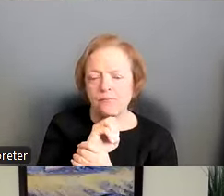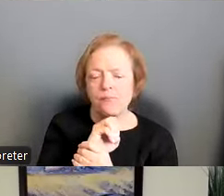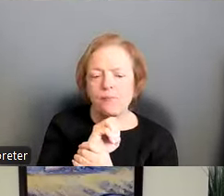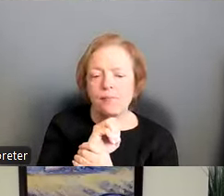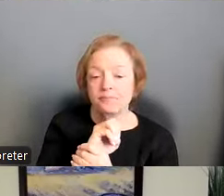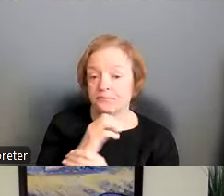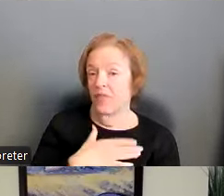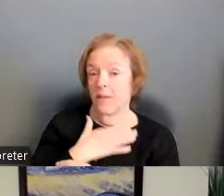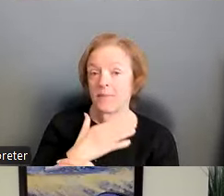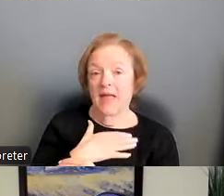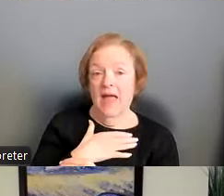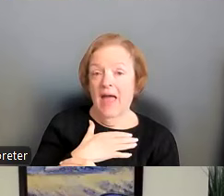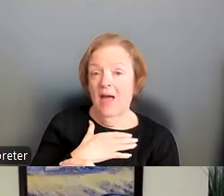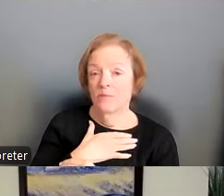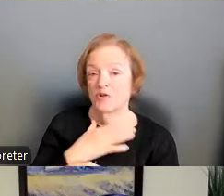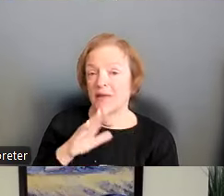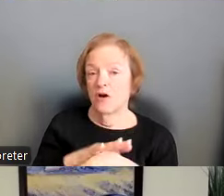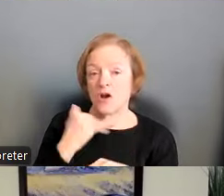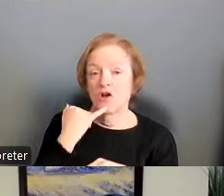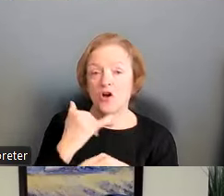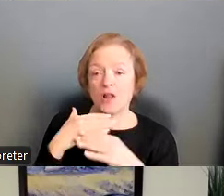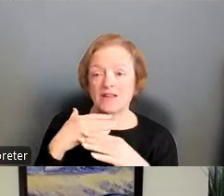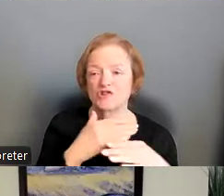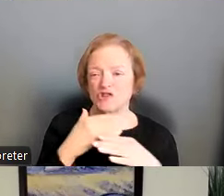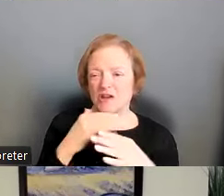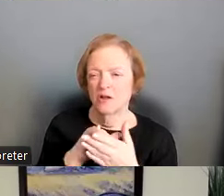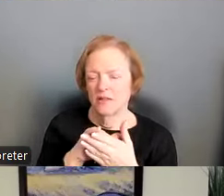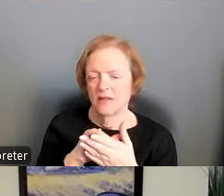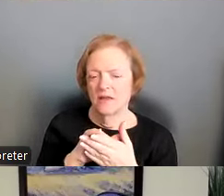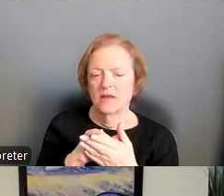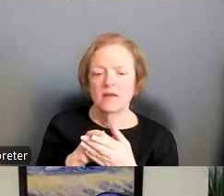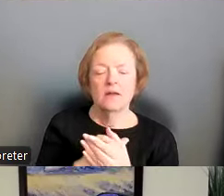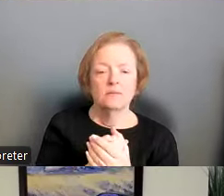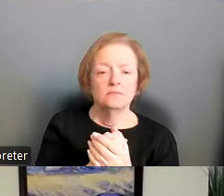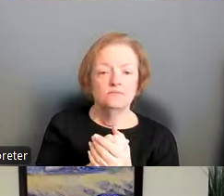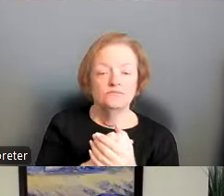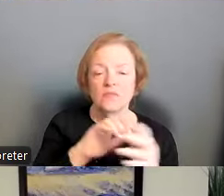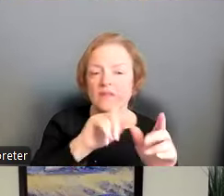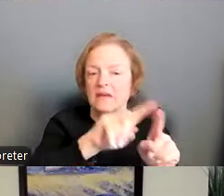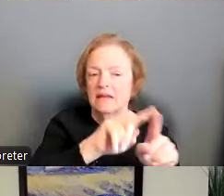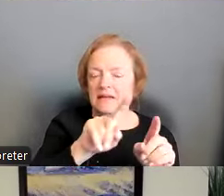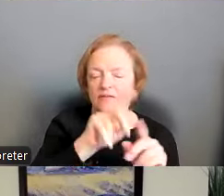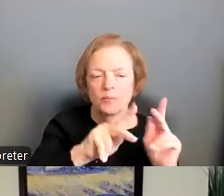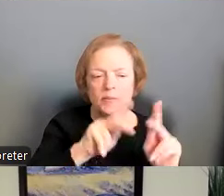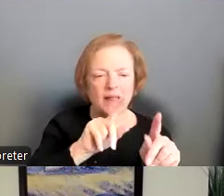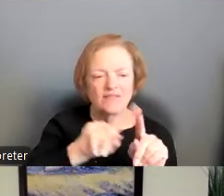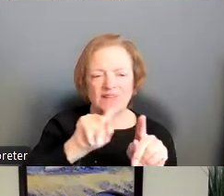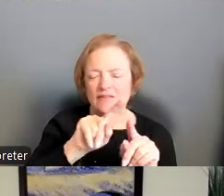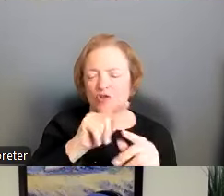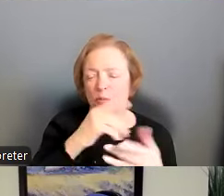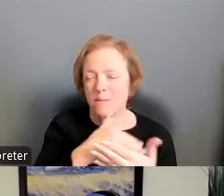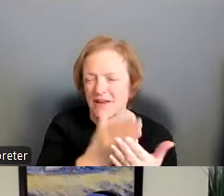on a call and share that. And why I say that is because different people have different budgets, and we want to make sure